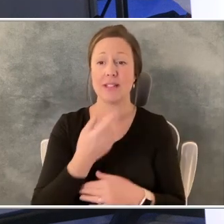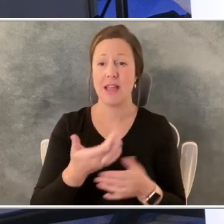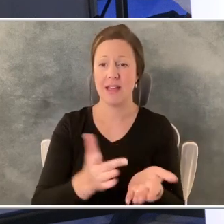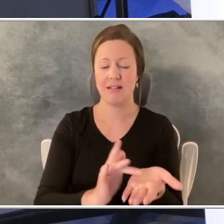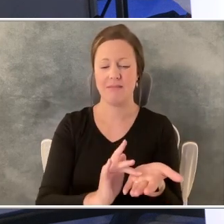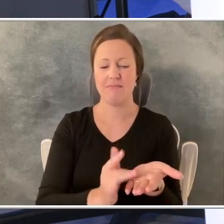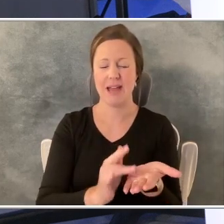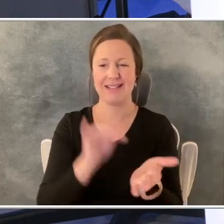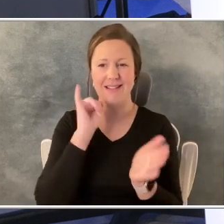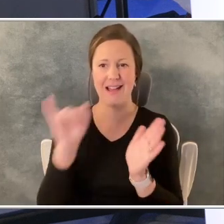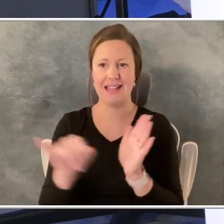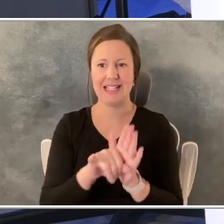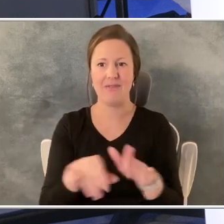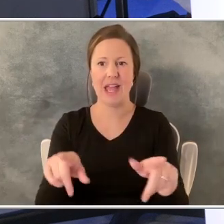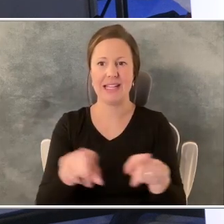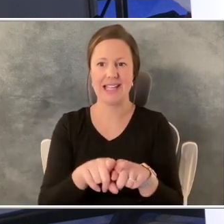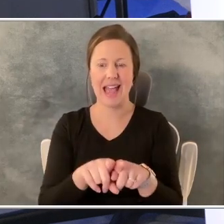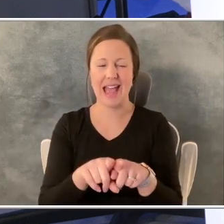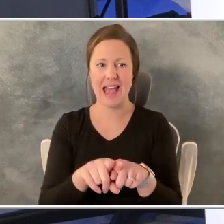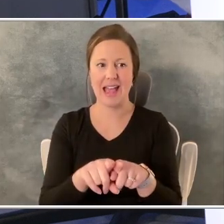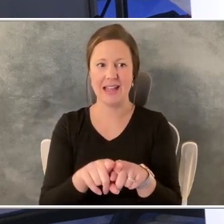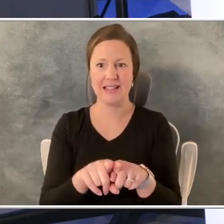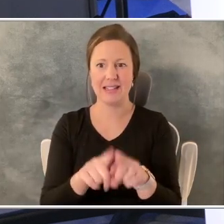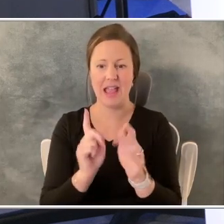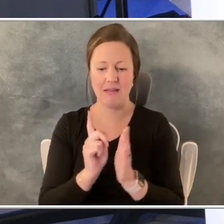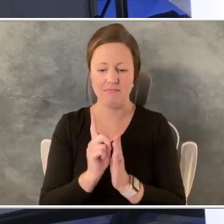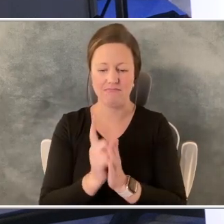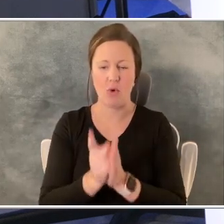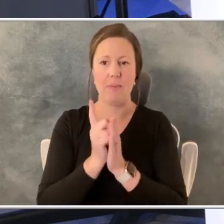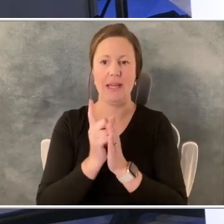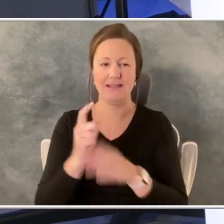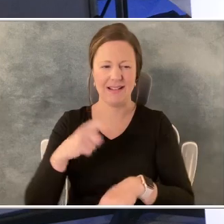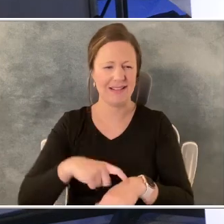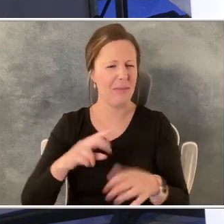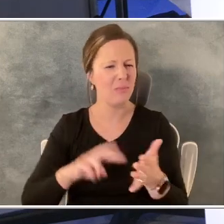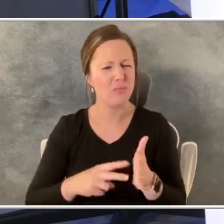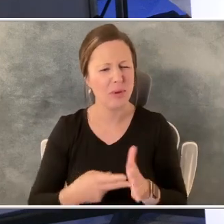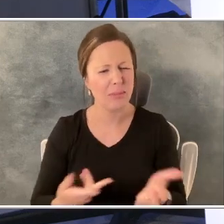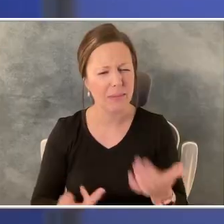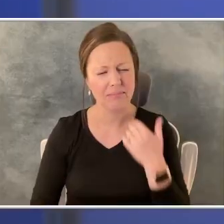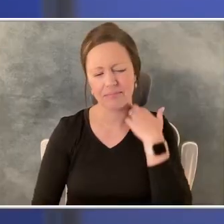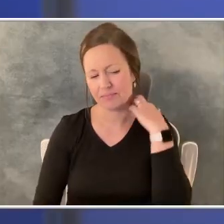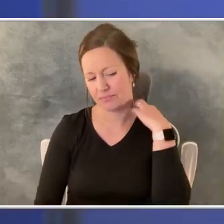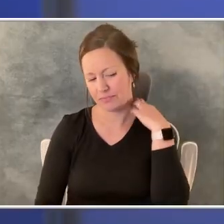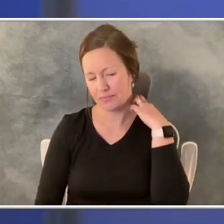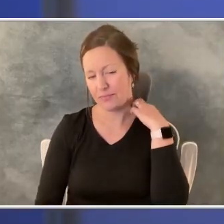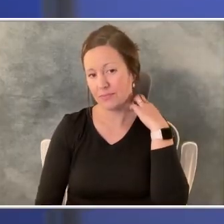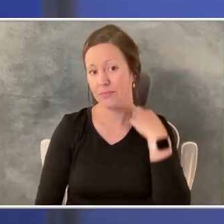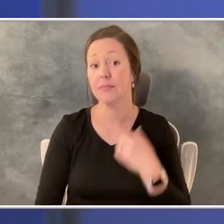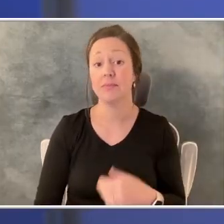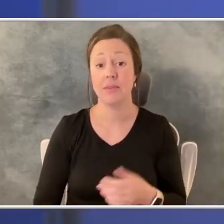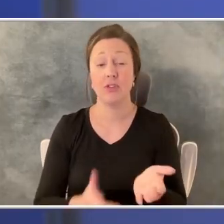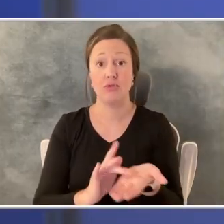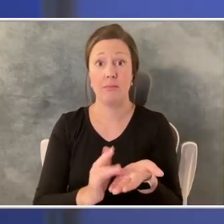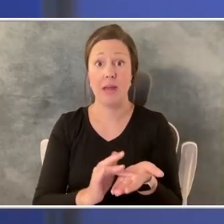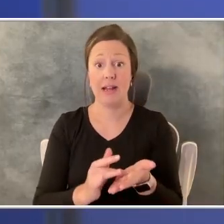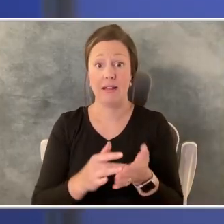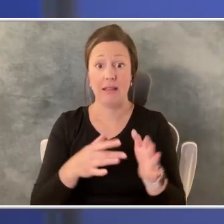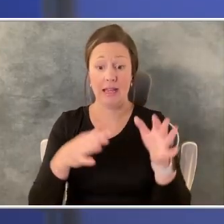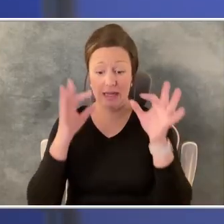menopause as a single moment in time. What do you mean? So menopause medically is defined as 1